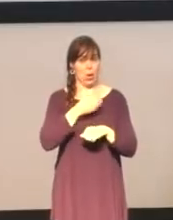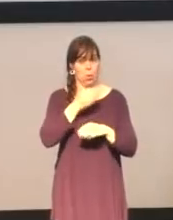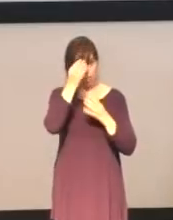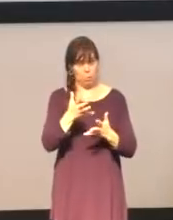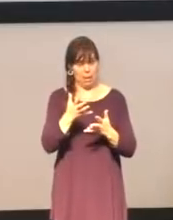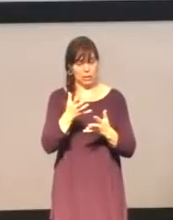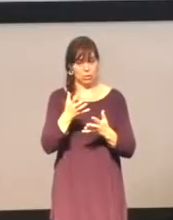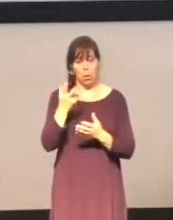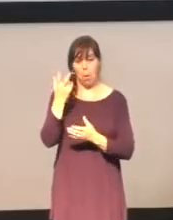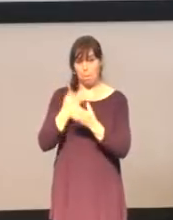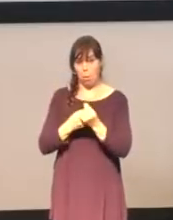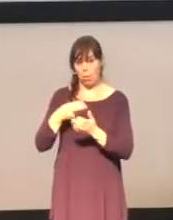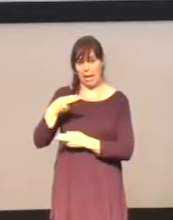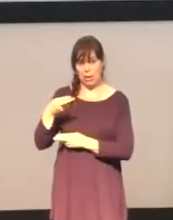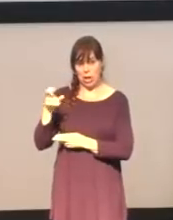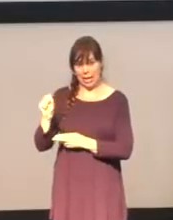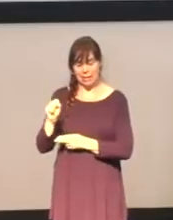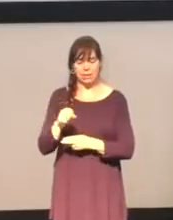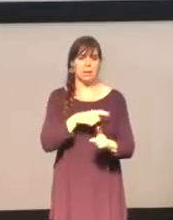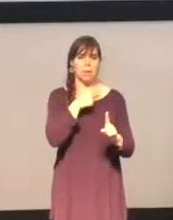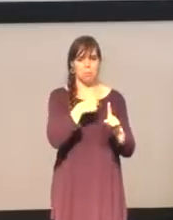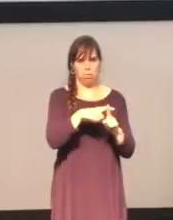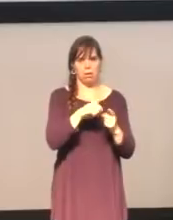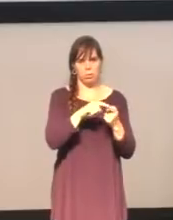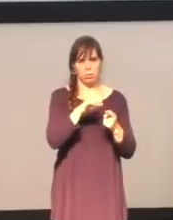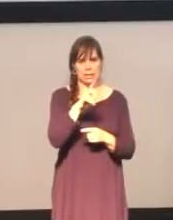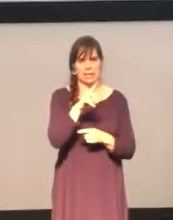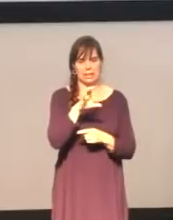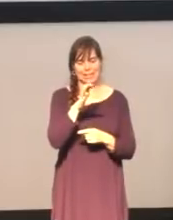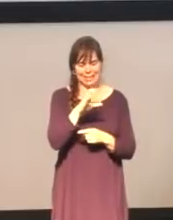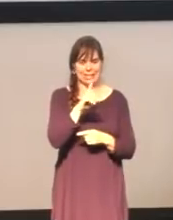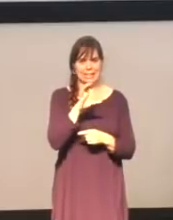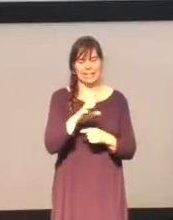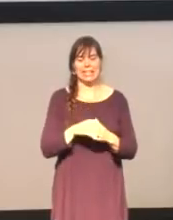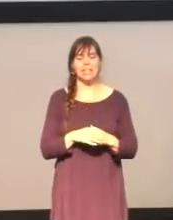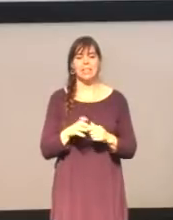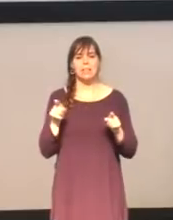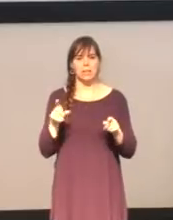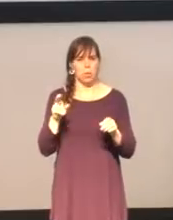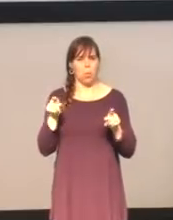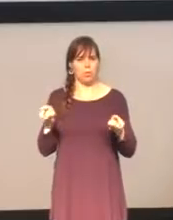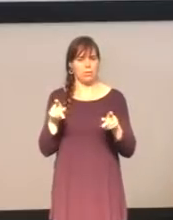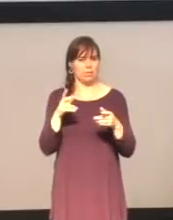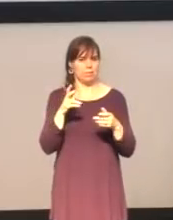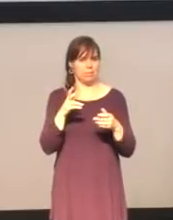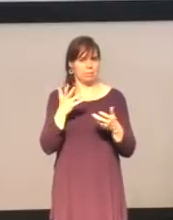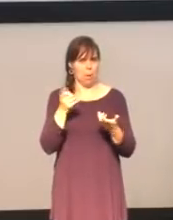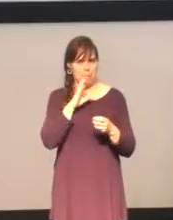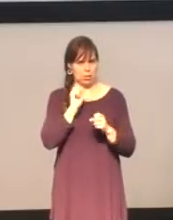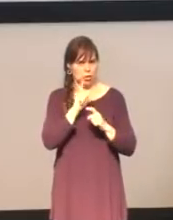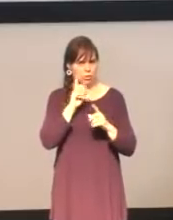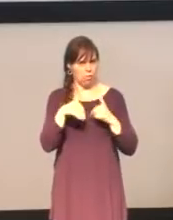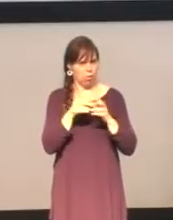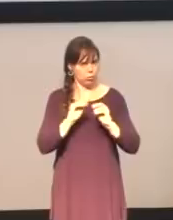information both to HHS and to the CDC so that it is in the transparent